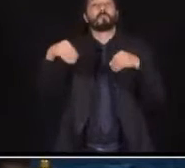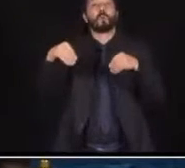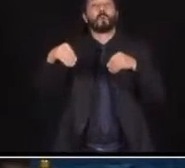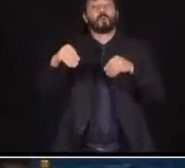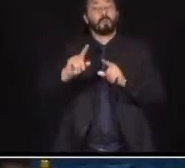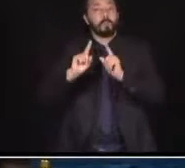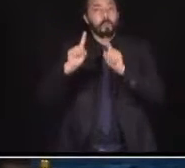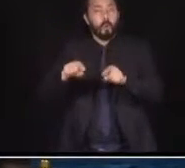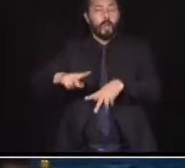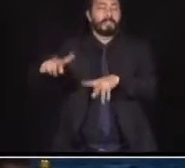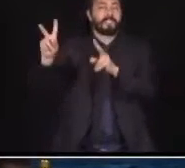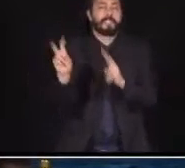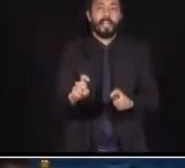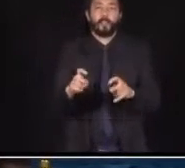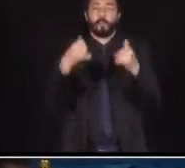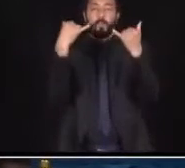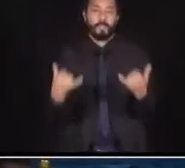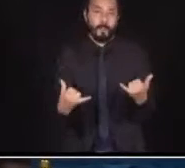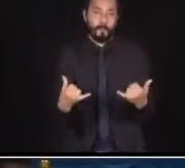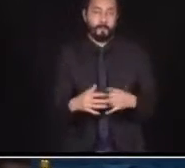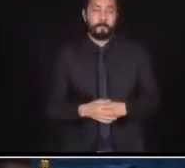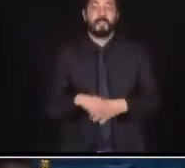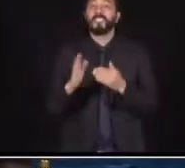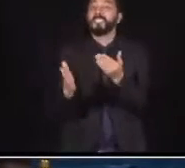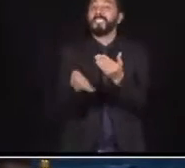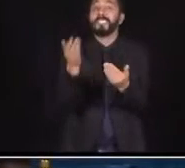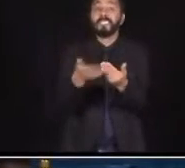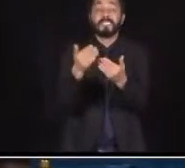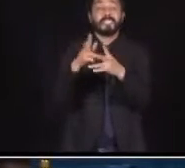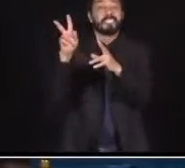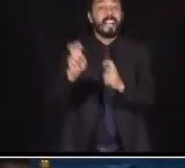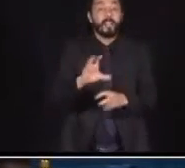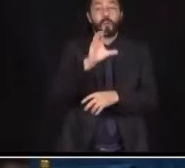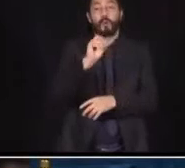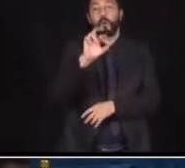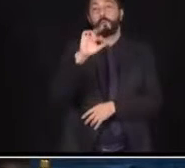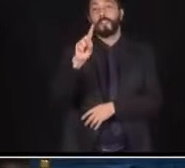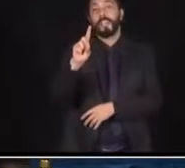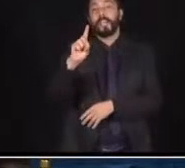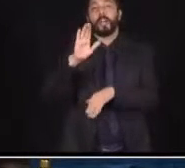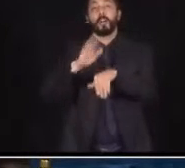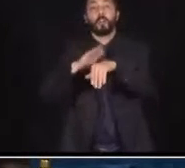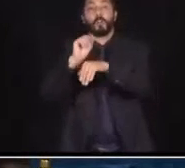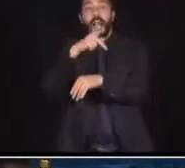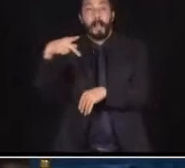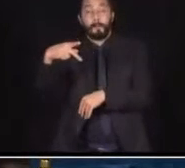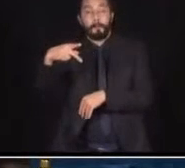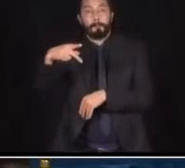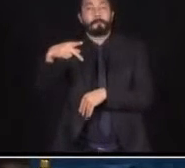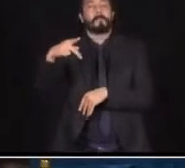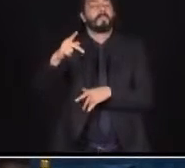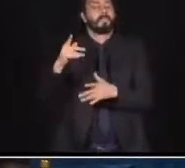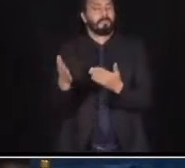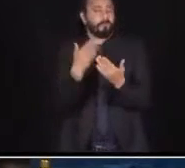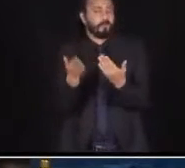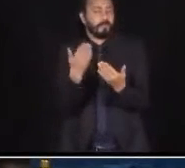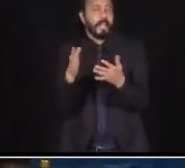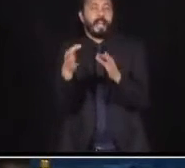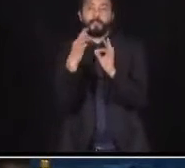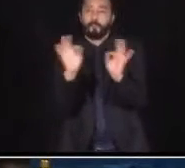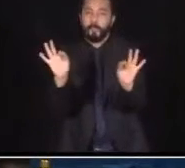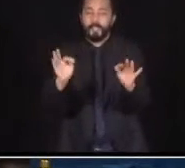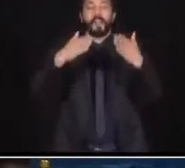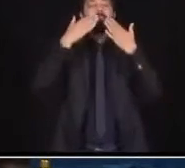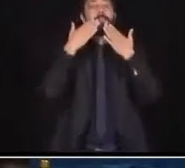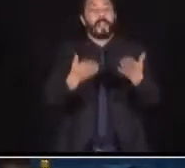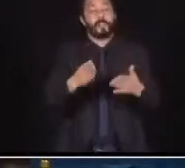Alert today. It's easy and it's free. Together, we can make a difference. Thank you, and God bless the people of Ontario. Now I'll